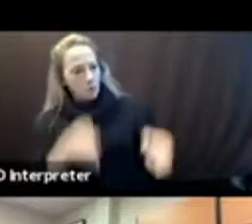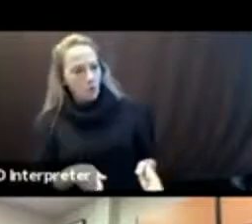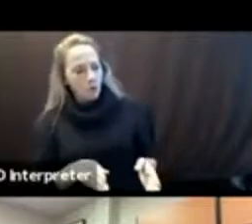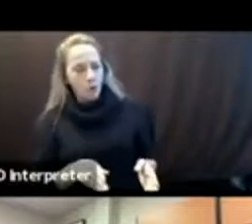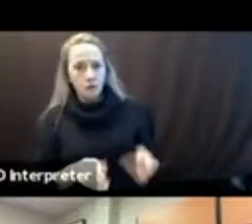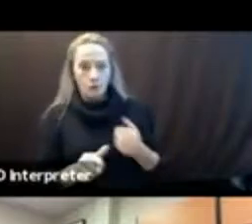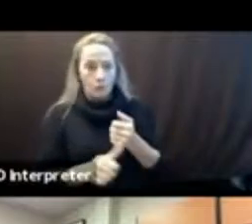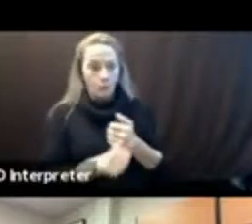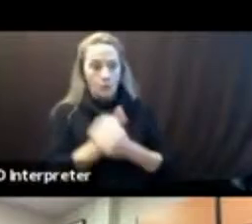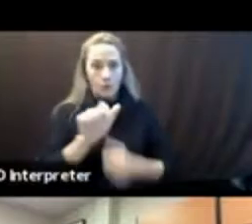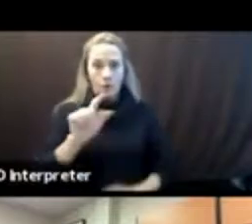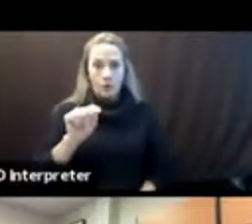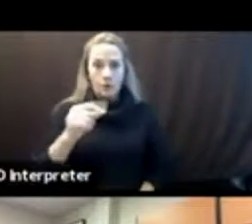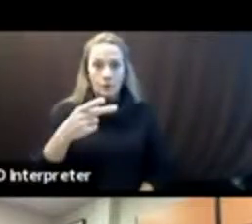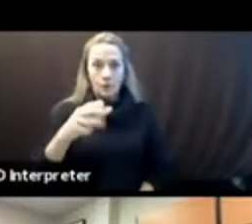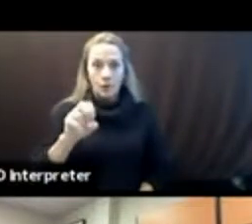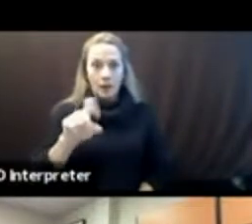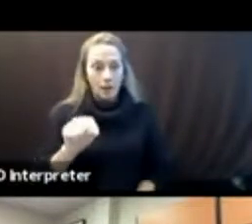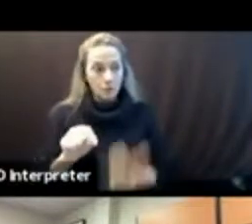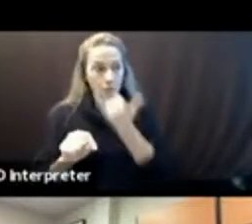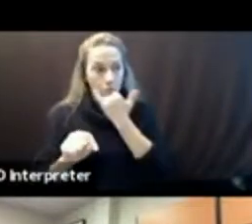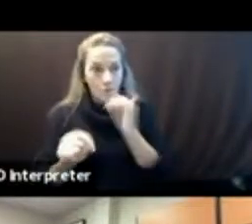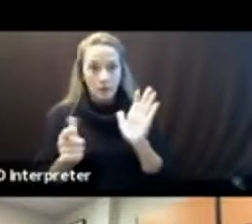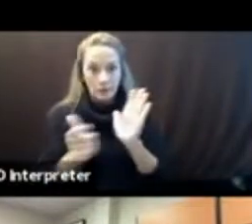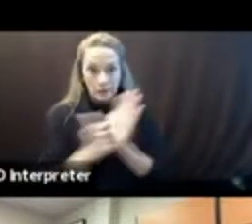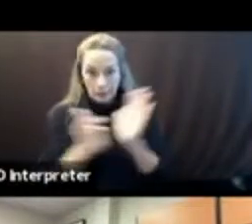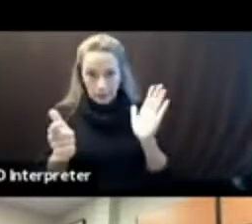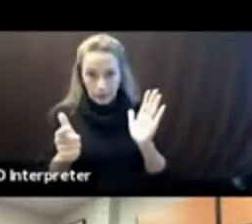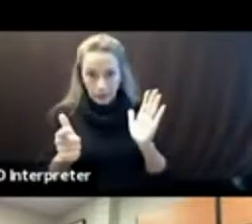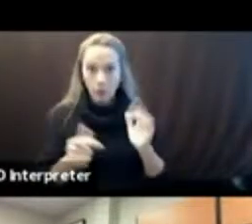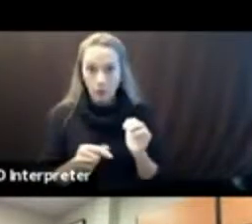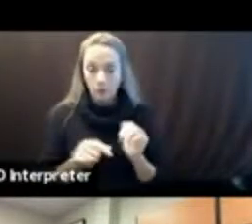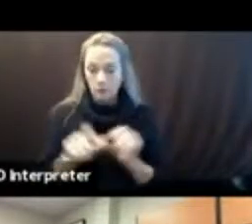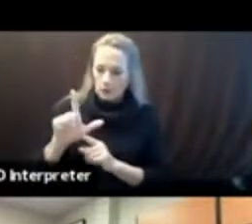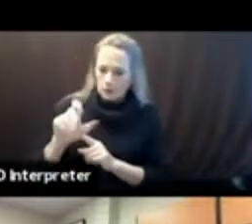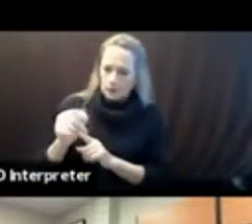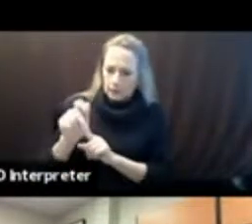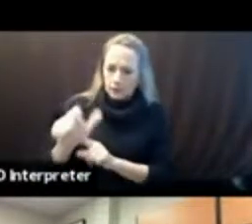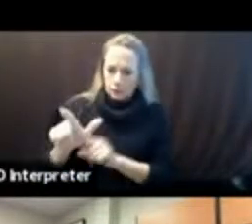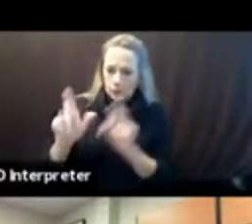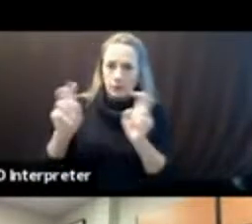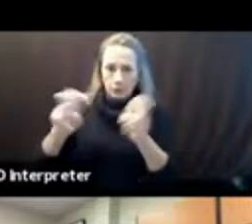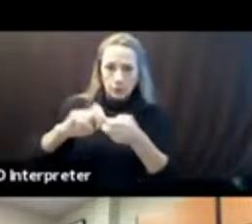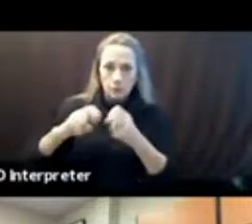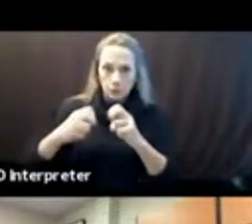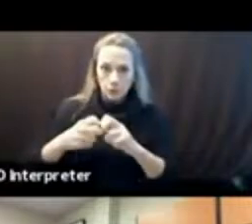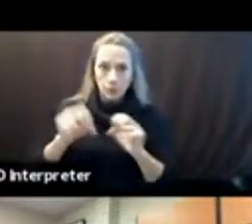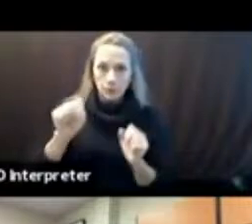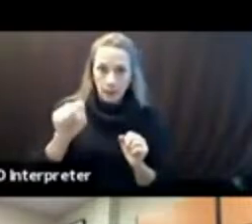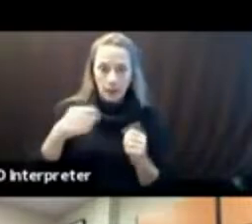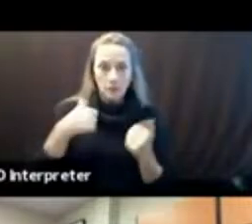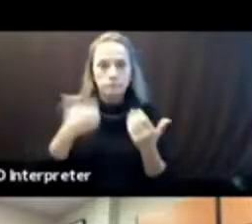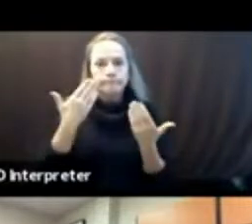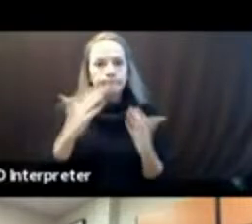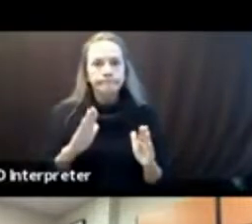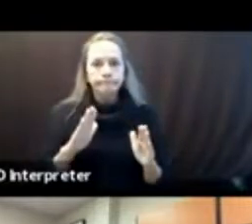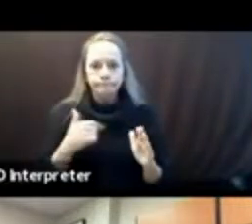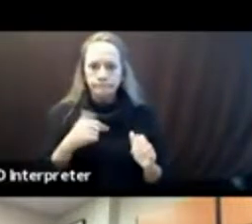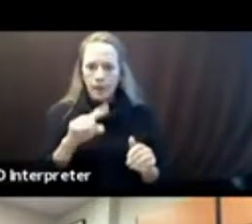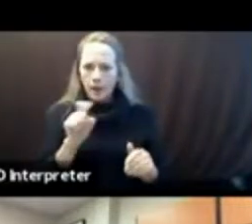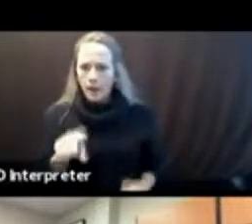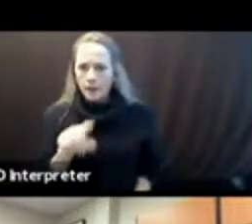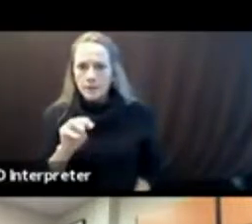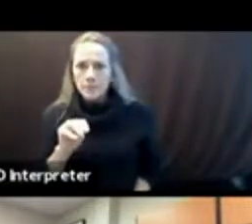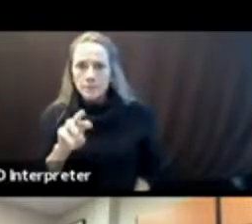is wrong. It's illegal. It is a legal issue. I don't know what our, this is a question for Mr.